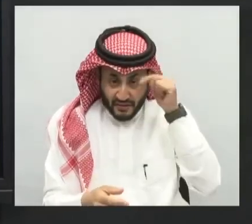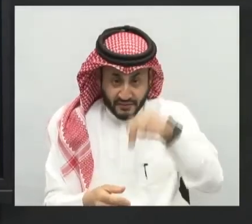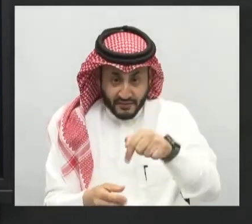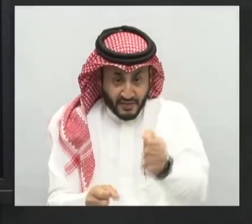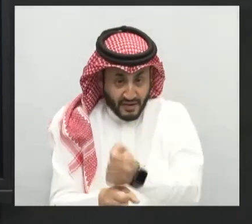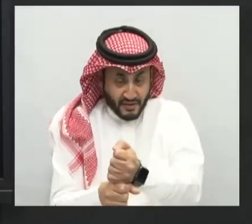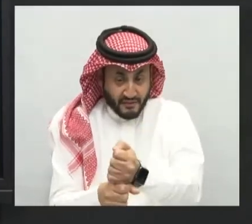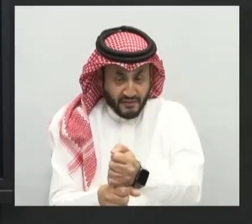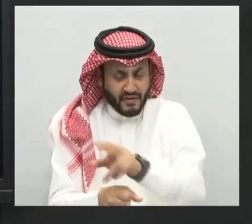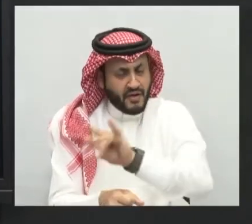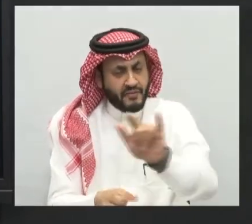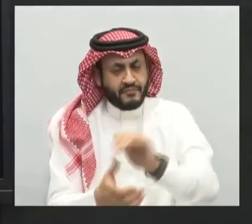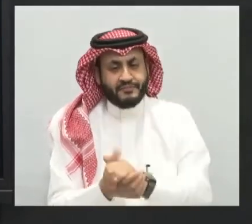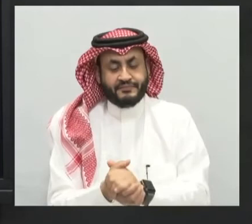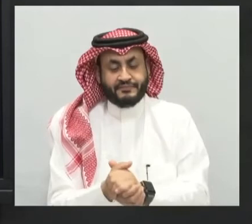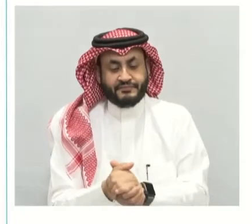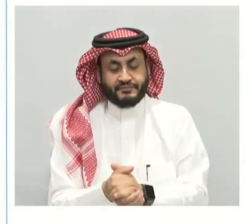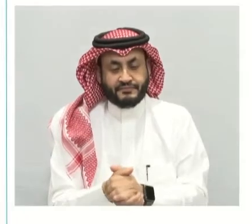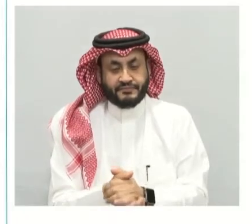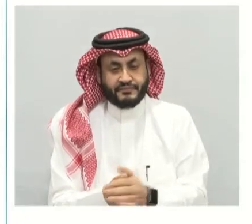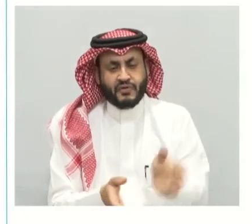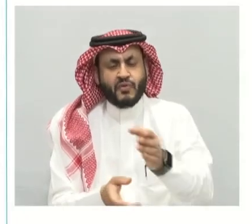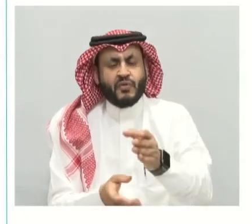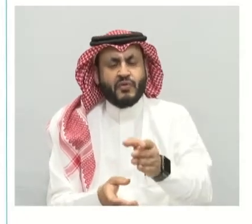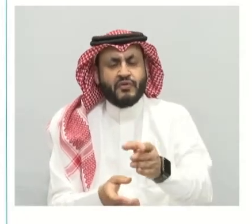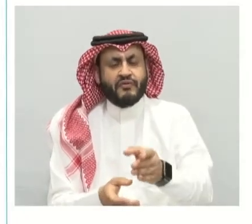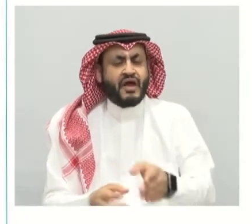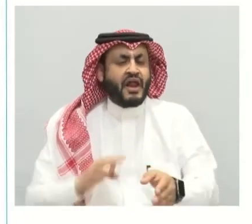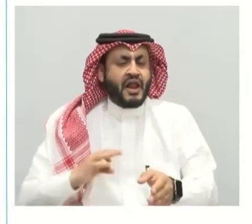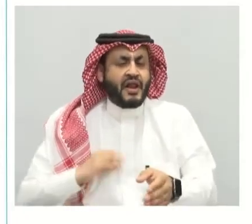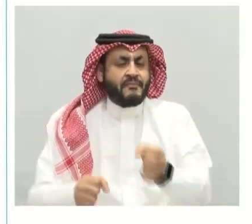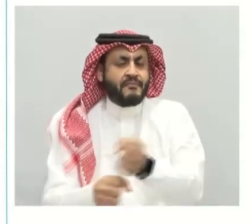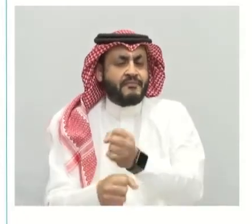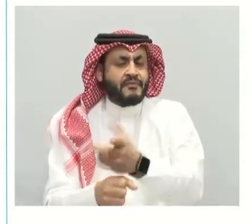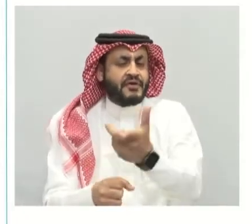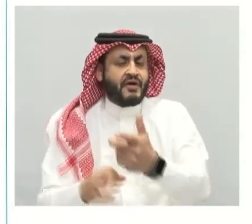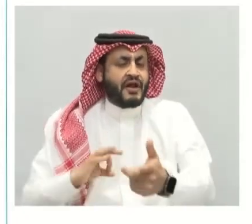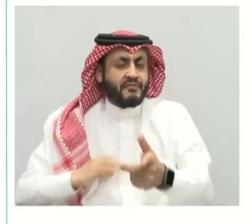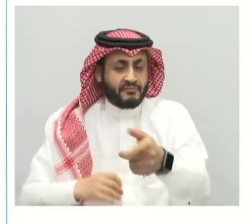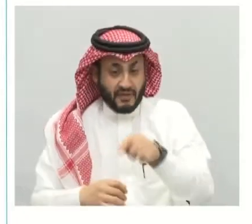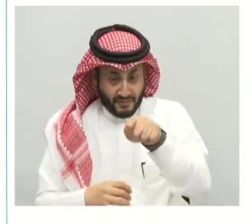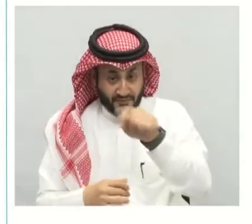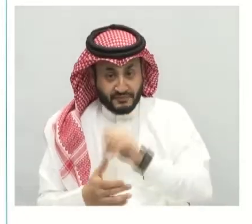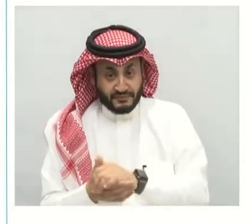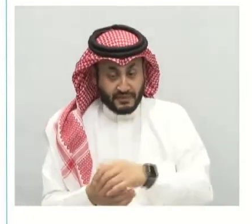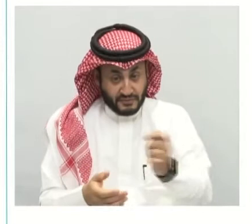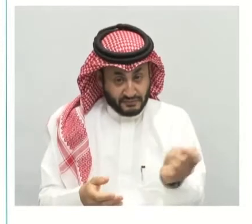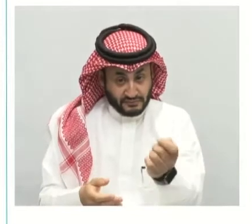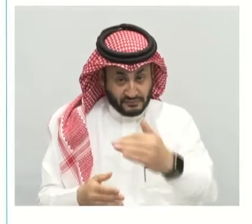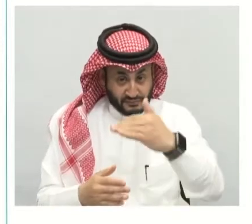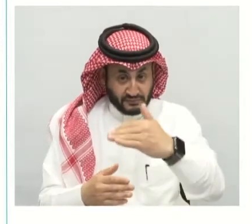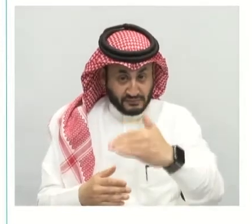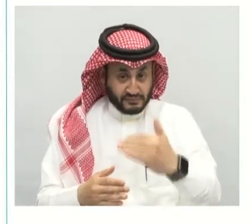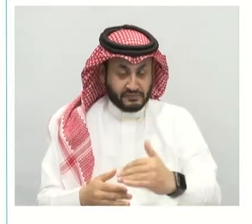same activities or not. And also, which activities do you like to do? This is for you. Write them in order of